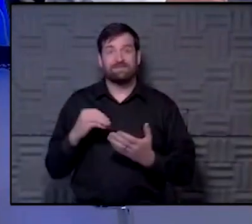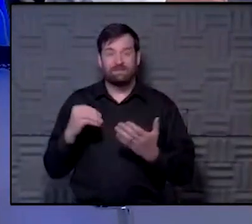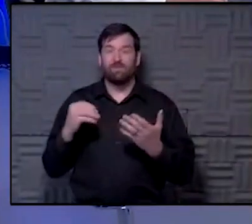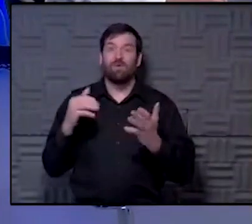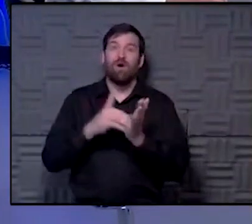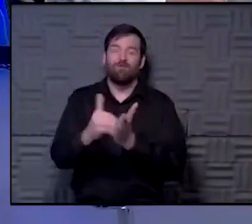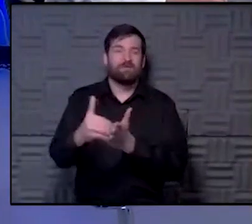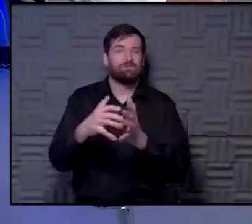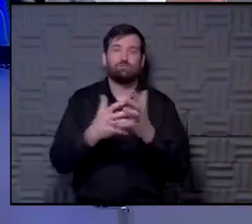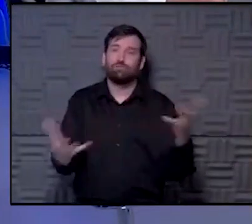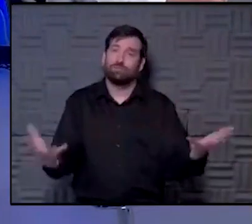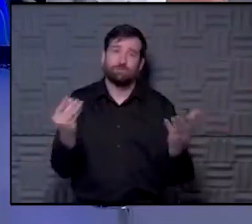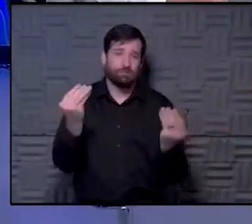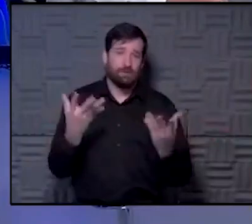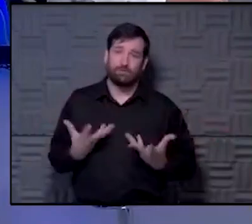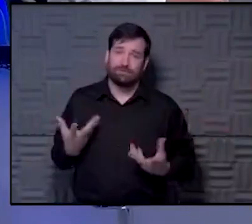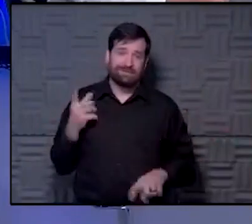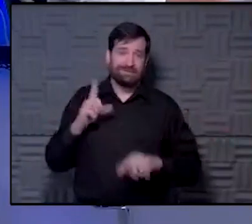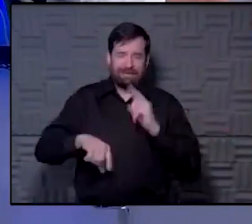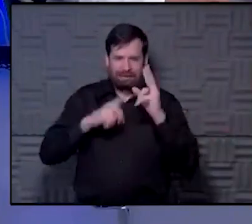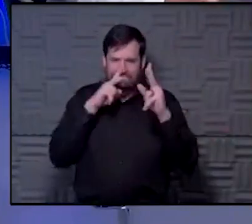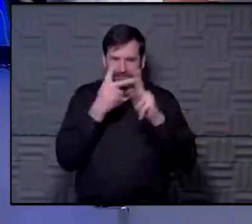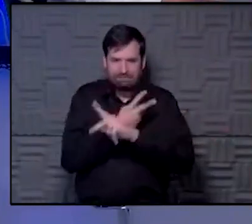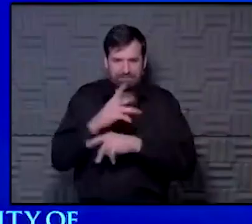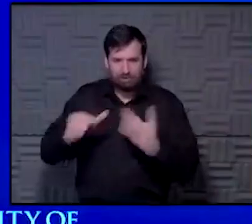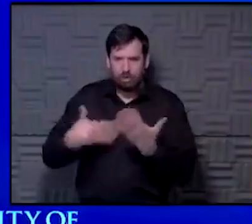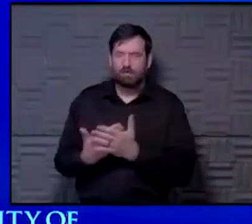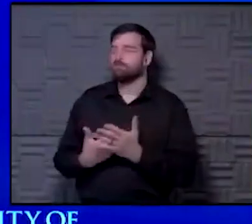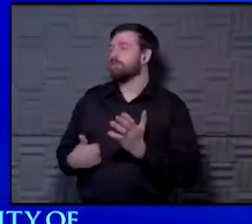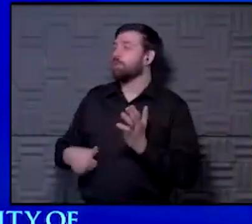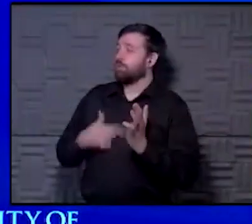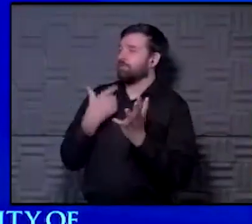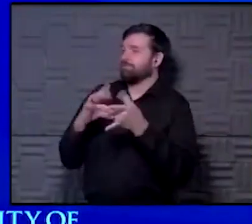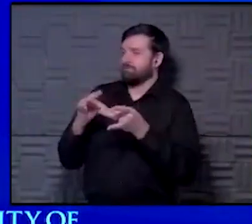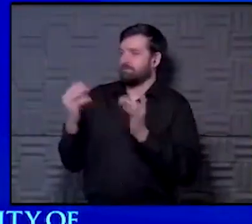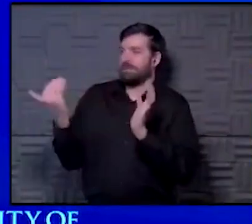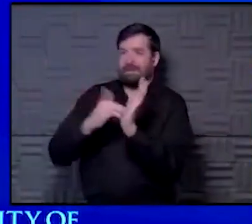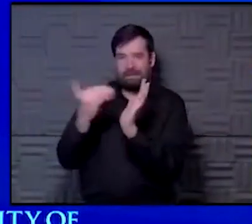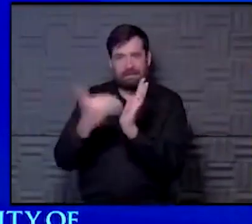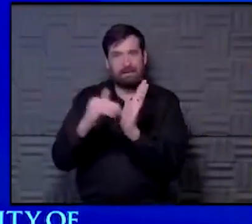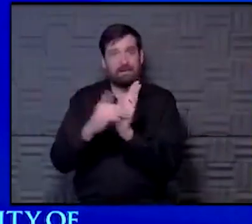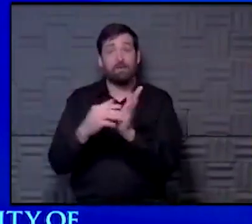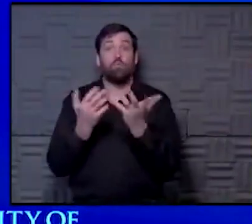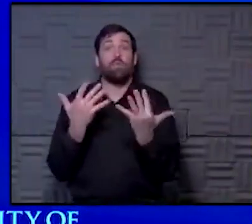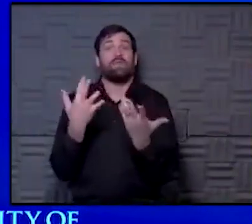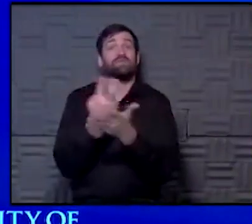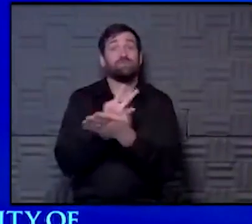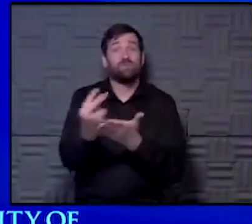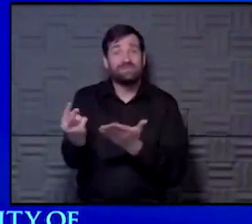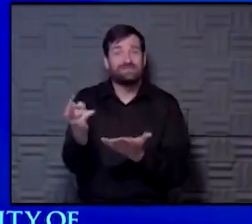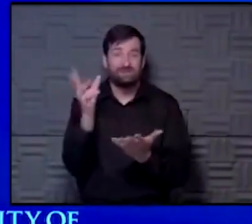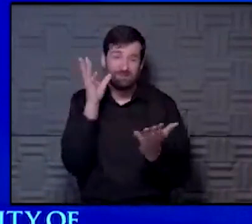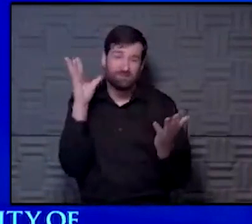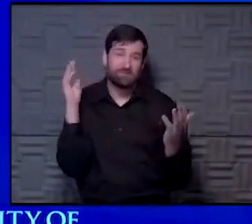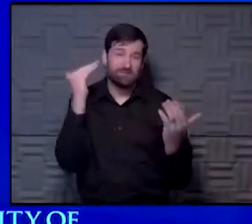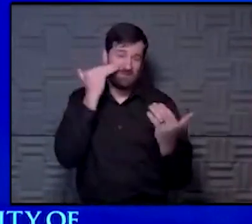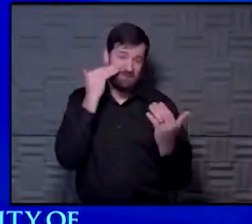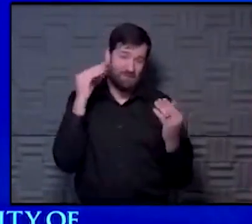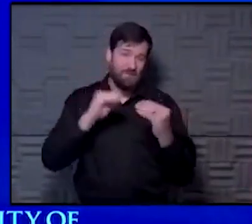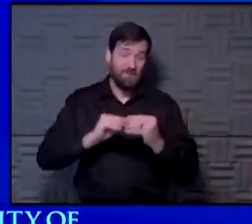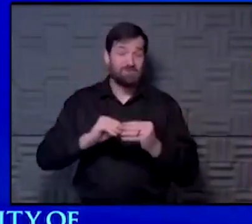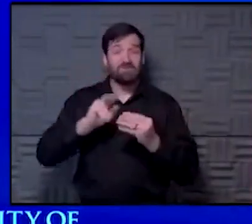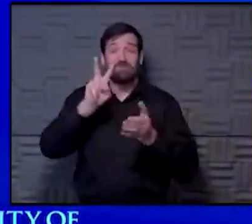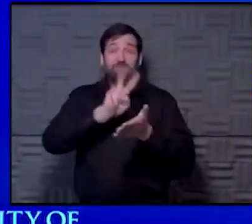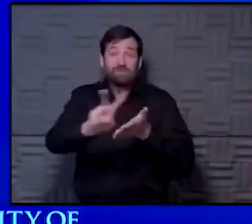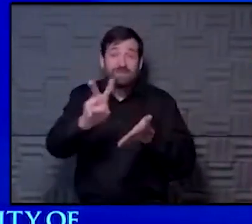frequently. For sure, and we've said over and over and over, wait 2 weeks and we'll know a little more. And unfortunately, every 2 weeks we